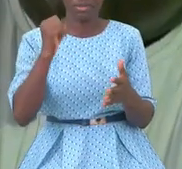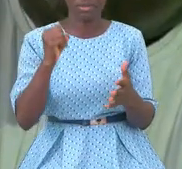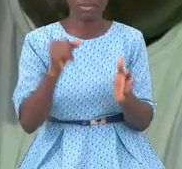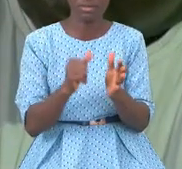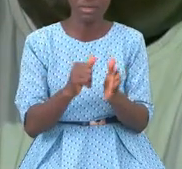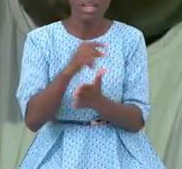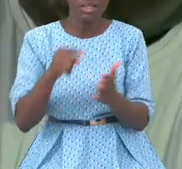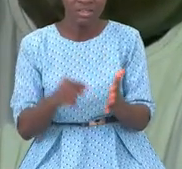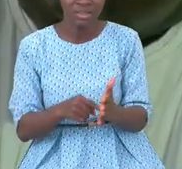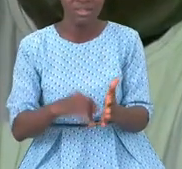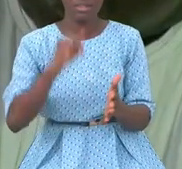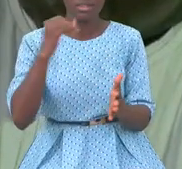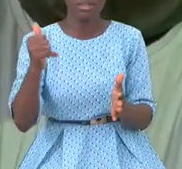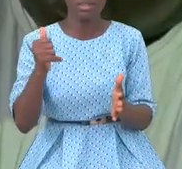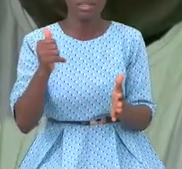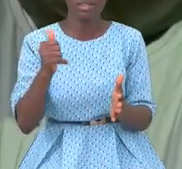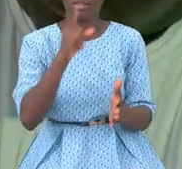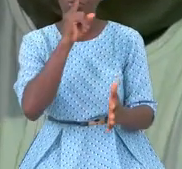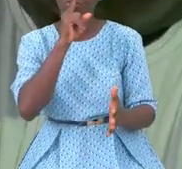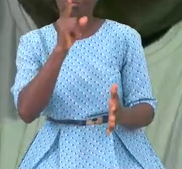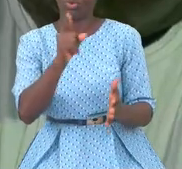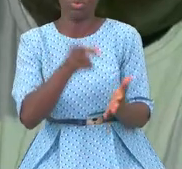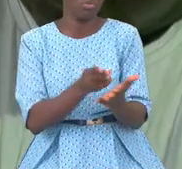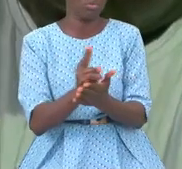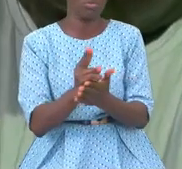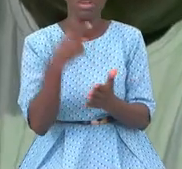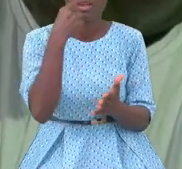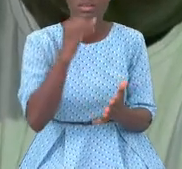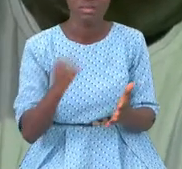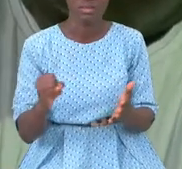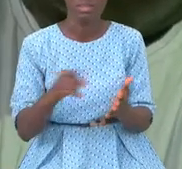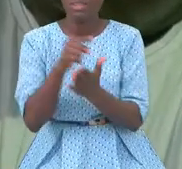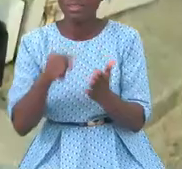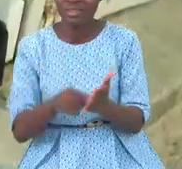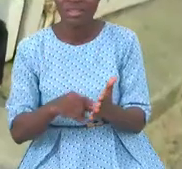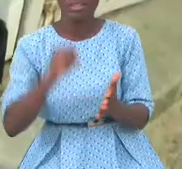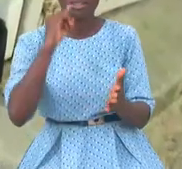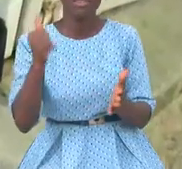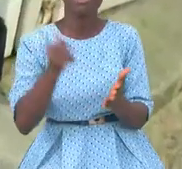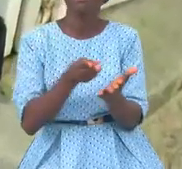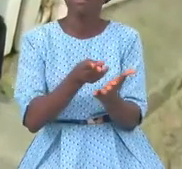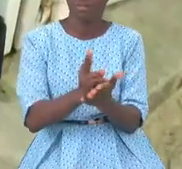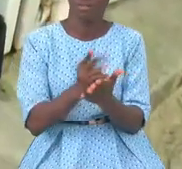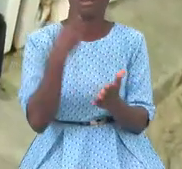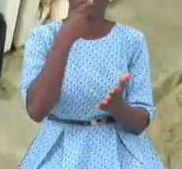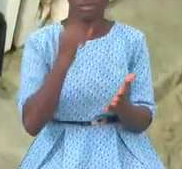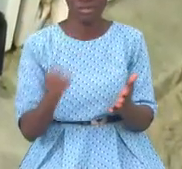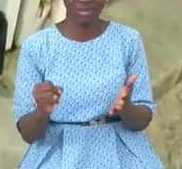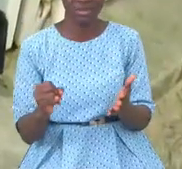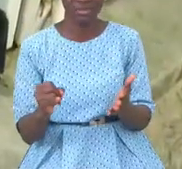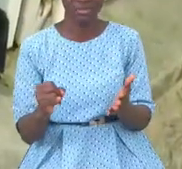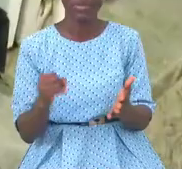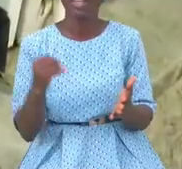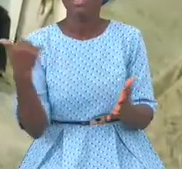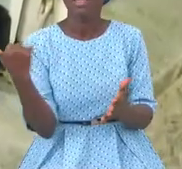saying. This is a faithful saying. Whenever the Jewish